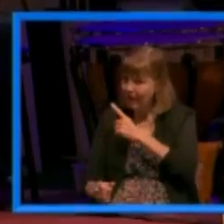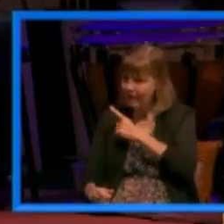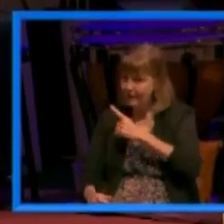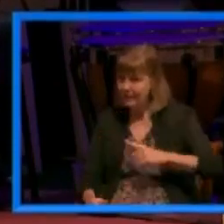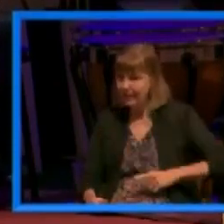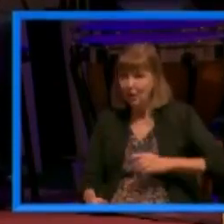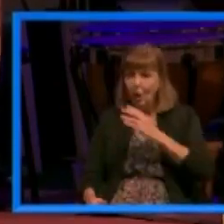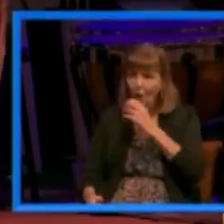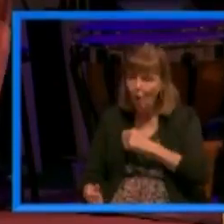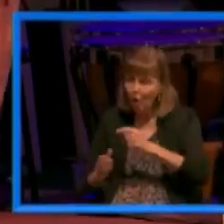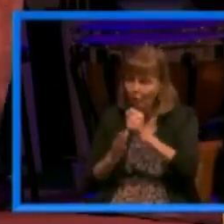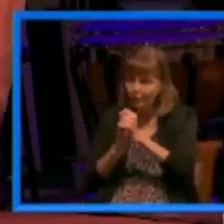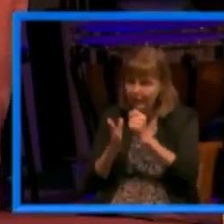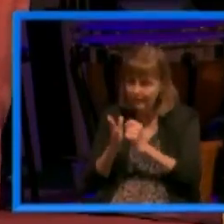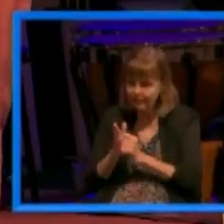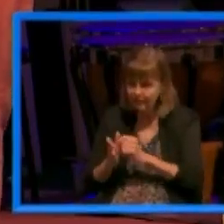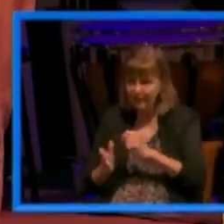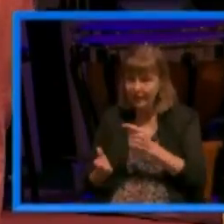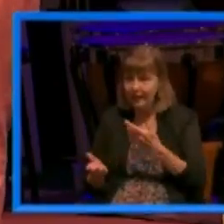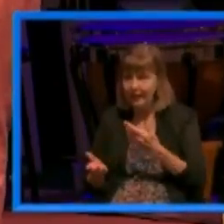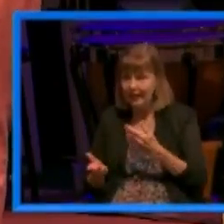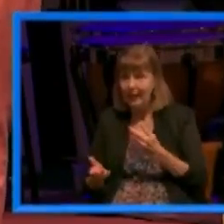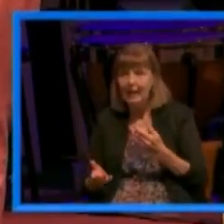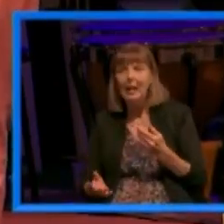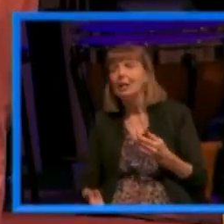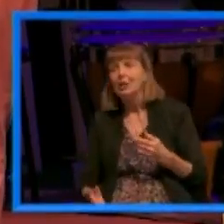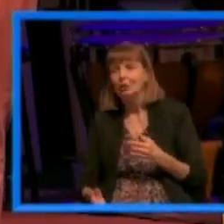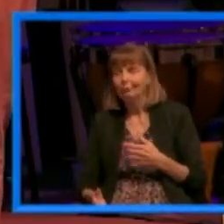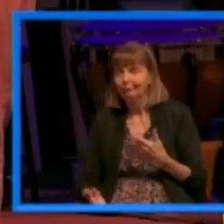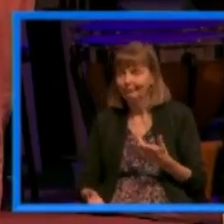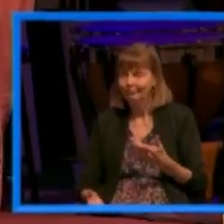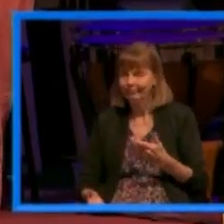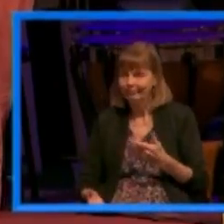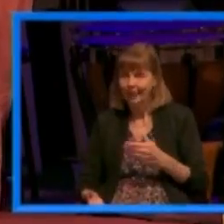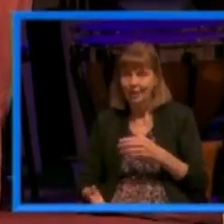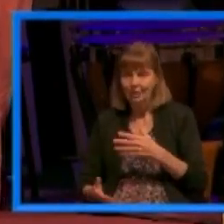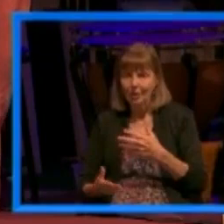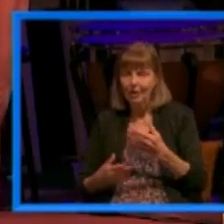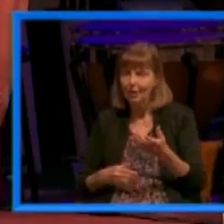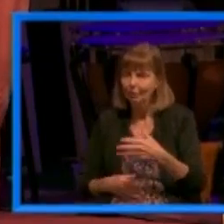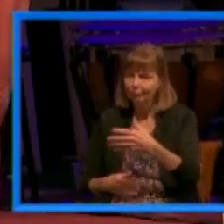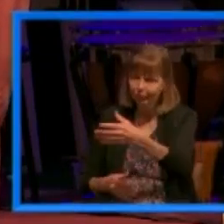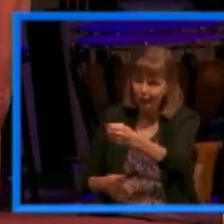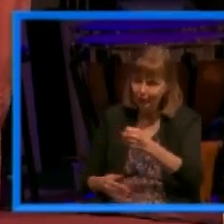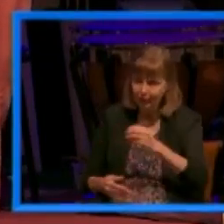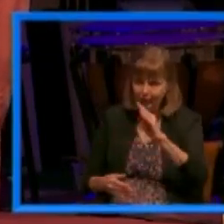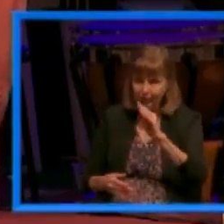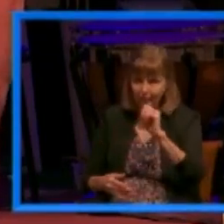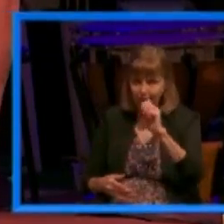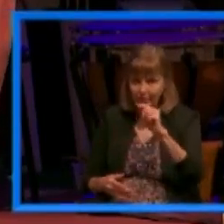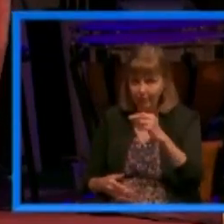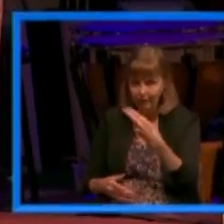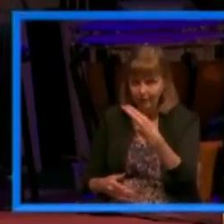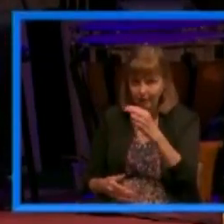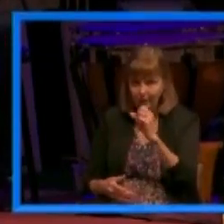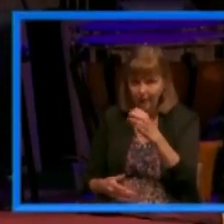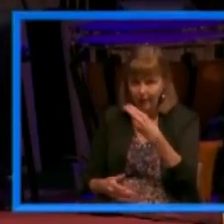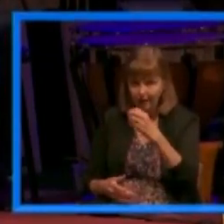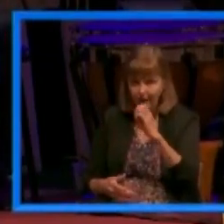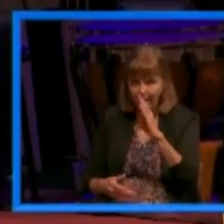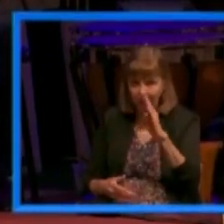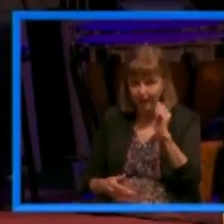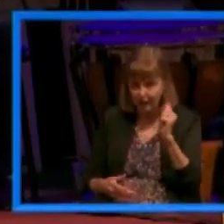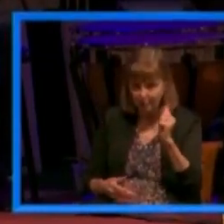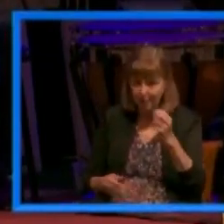killed when she became pregnant, and it ruined his family from that point on. The sword came into his family. His sibling, his children are fighting one